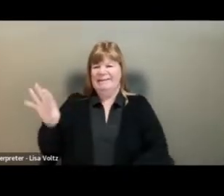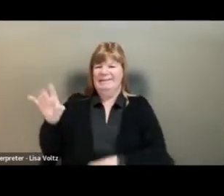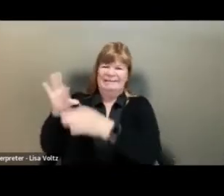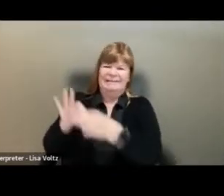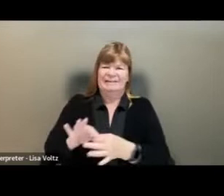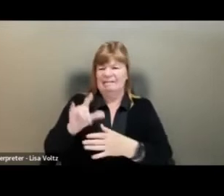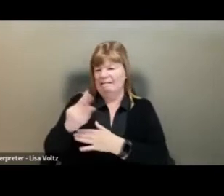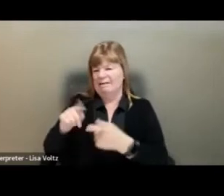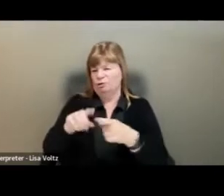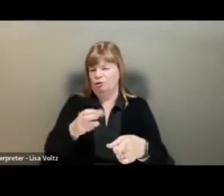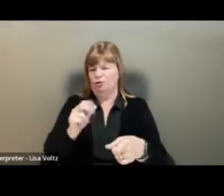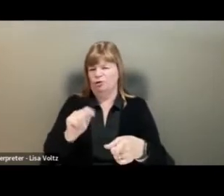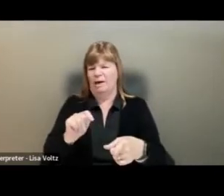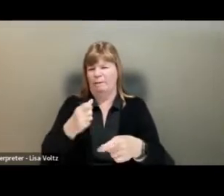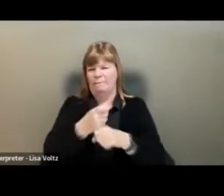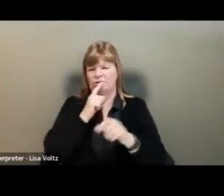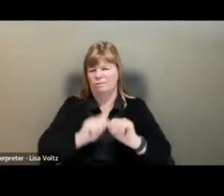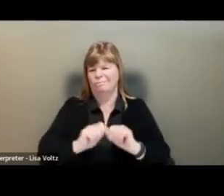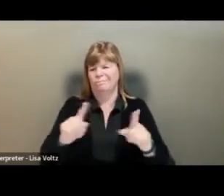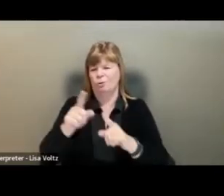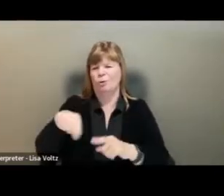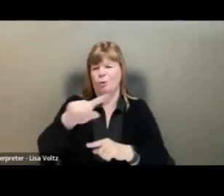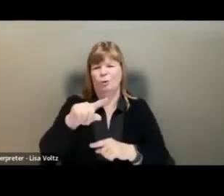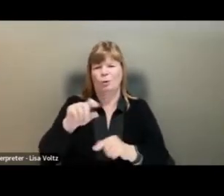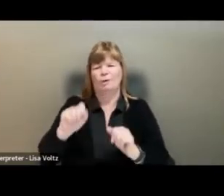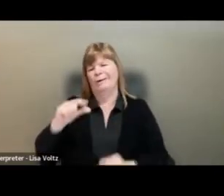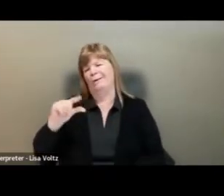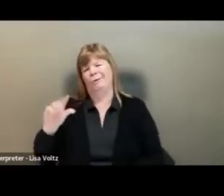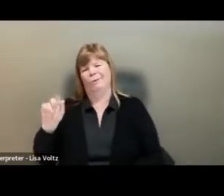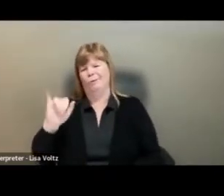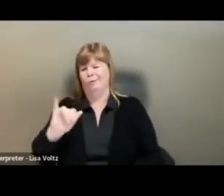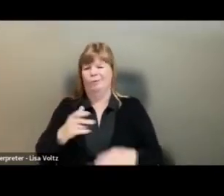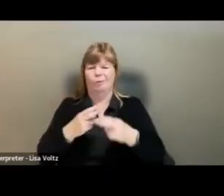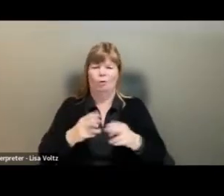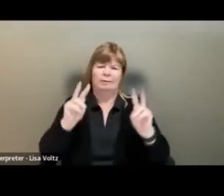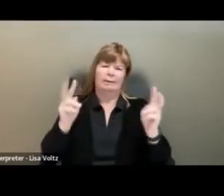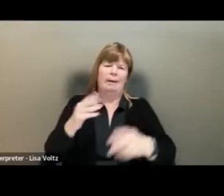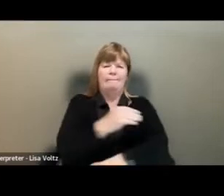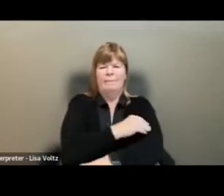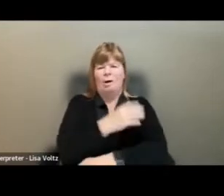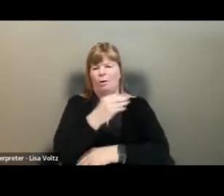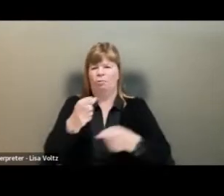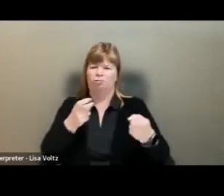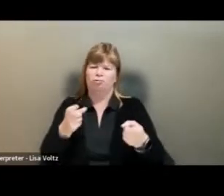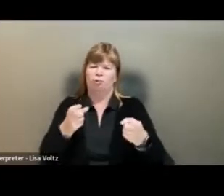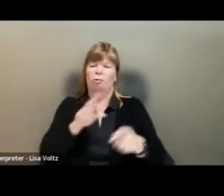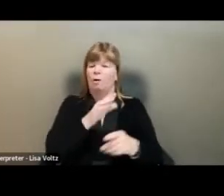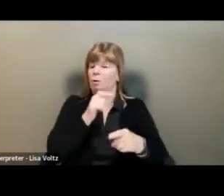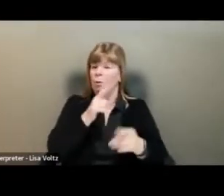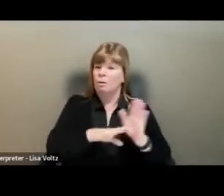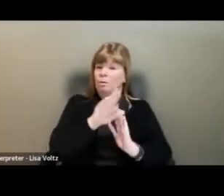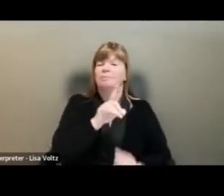chat box, and we'll make sure to get this out to you. You can Google it also. It's called the power and control wheel. Was developed by domestic violence